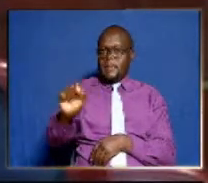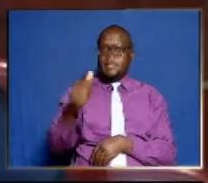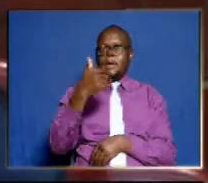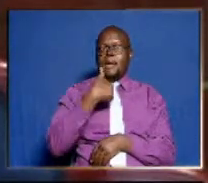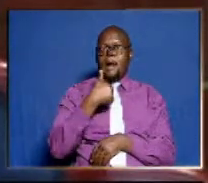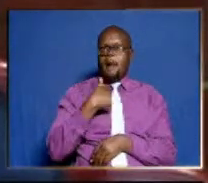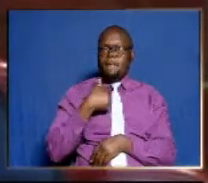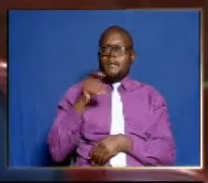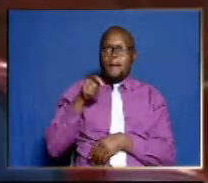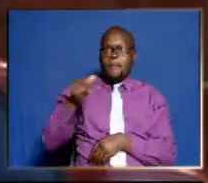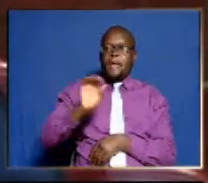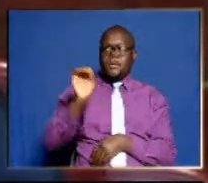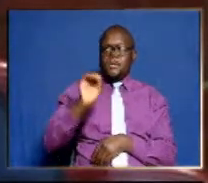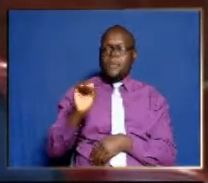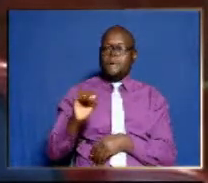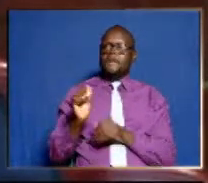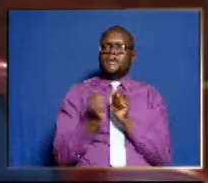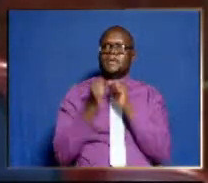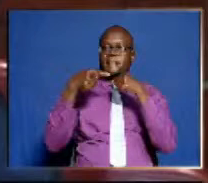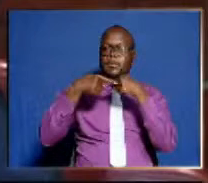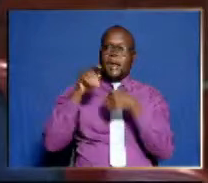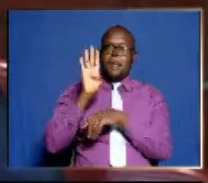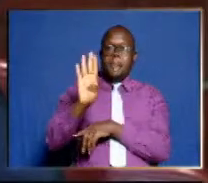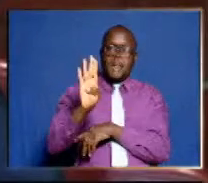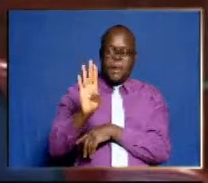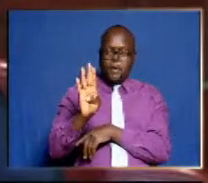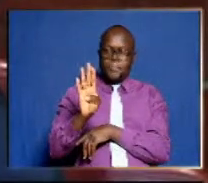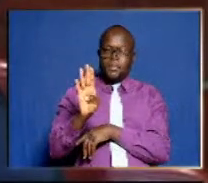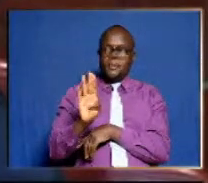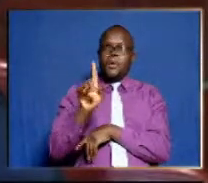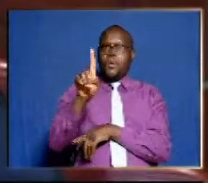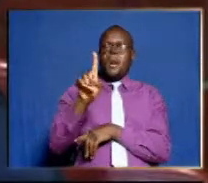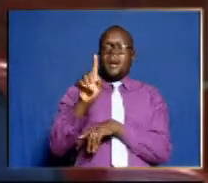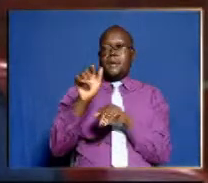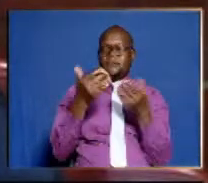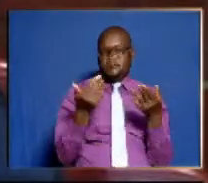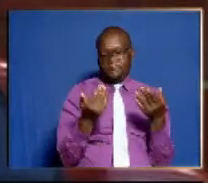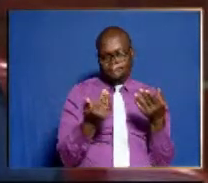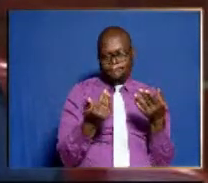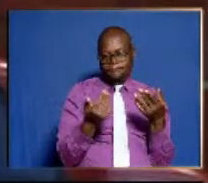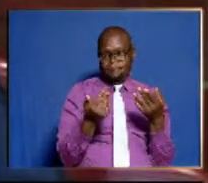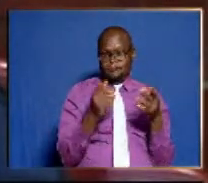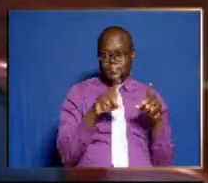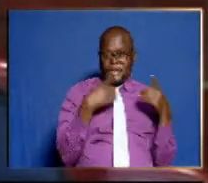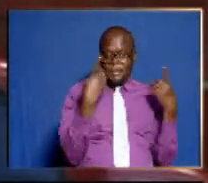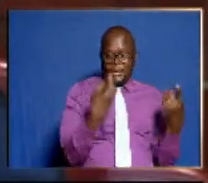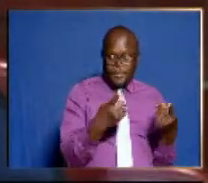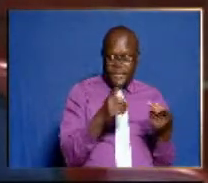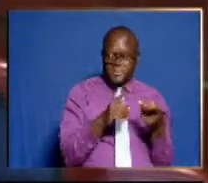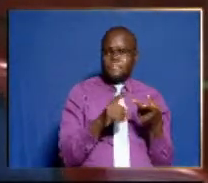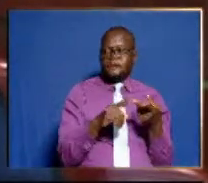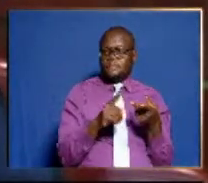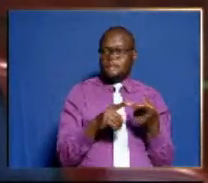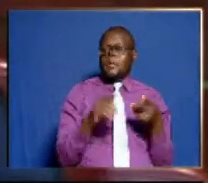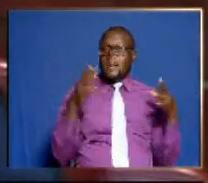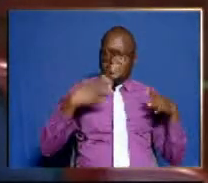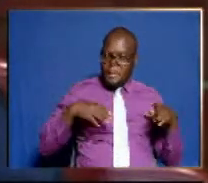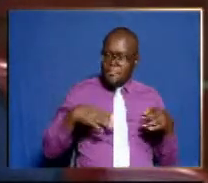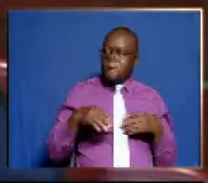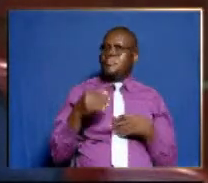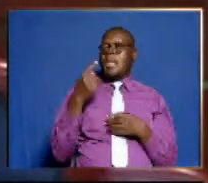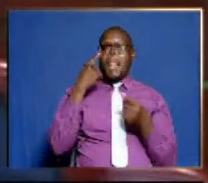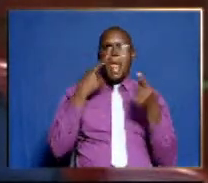a pending bill of 16 billion shillings. That's one agency. And Mr. Speaker, there is hue and cry everywhere